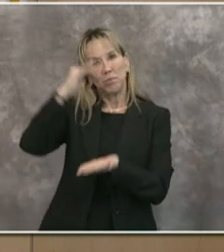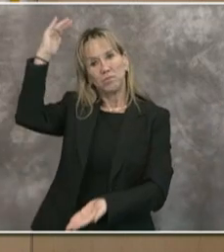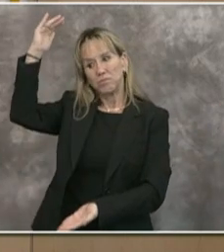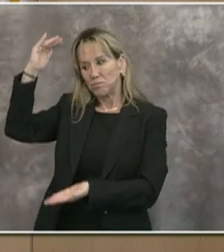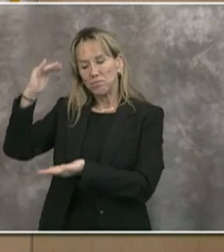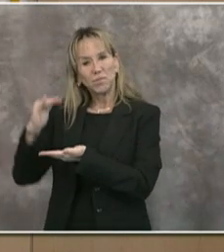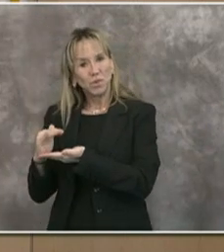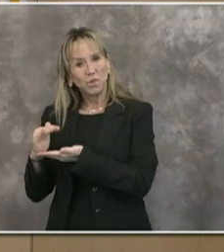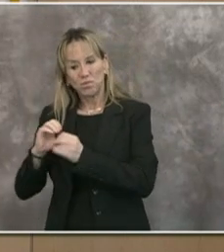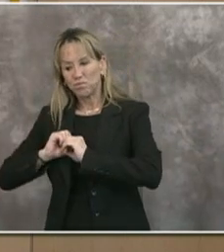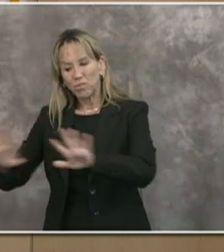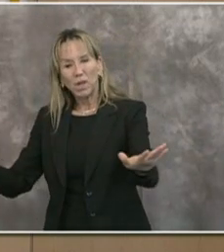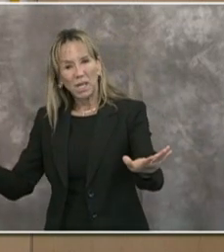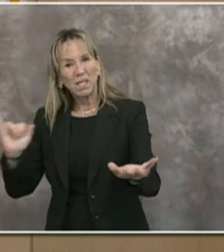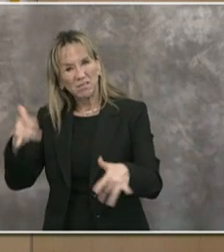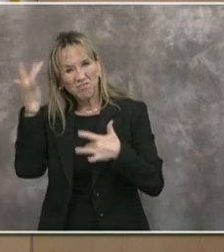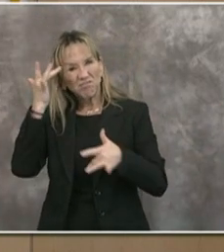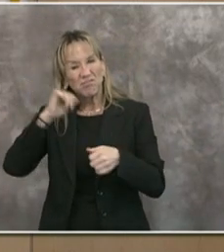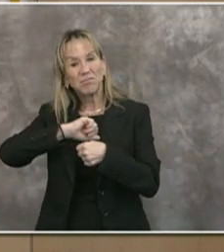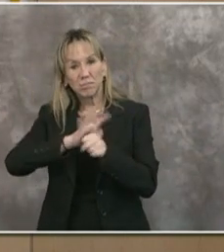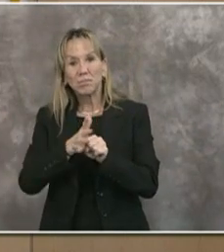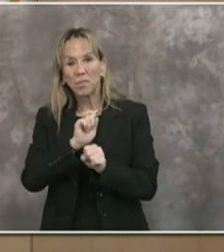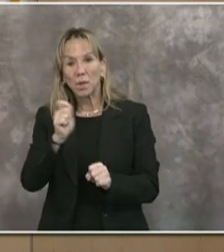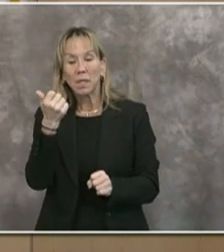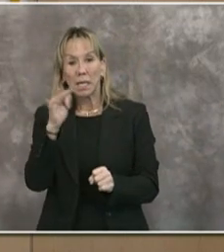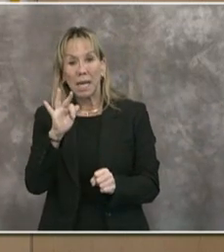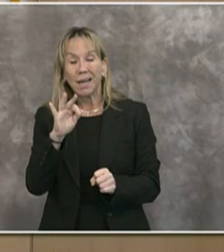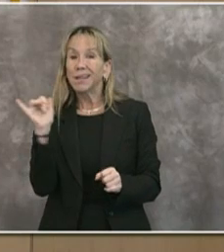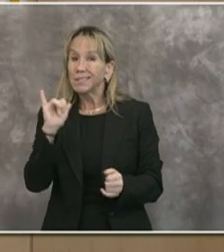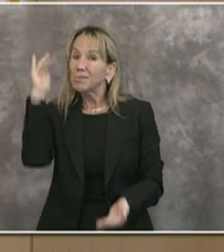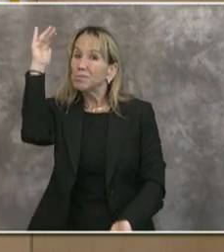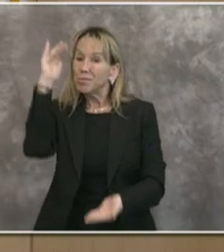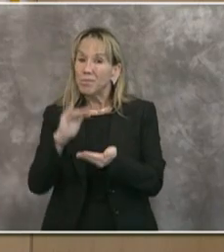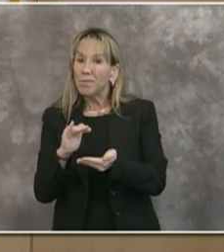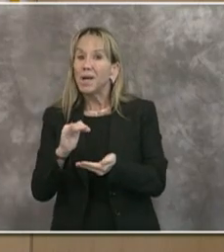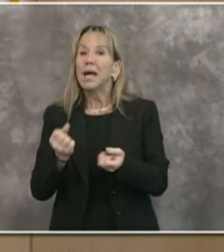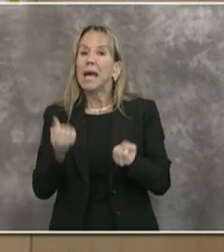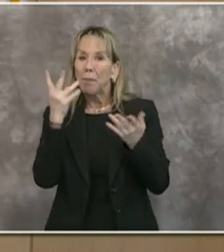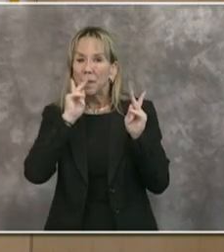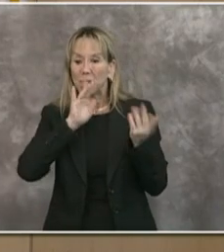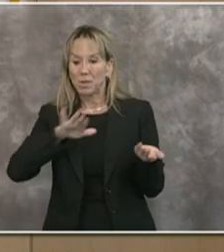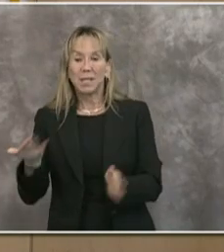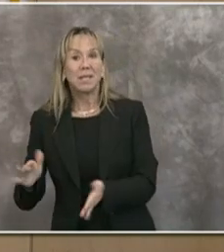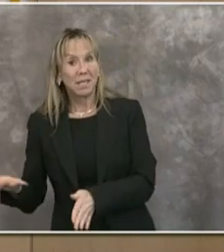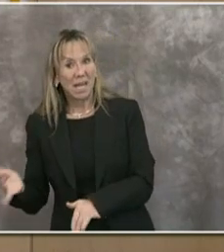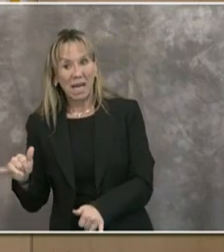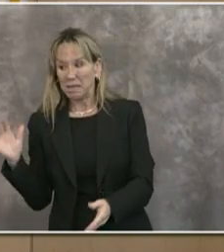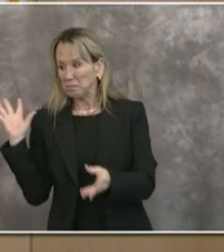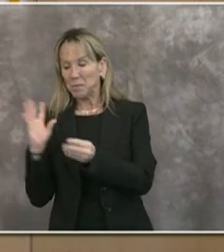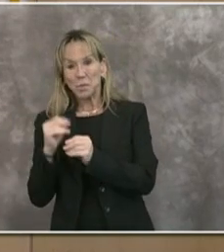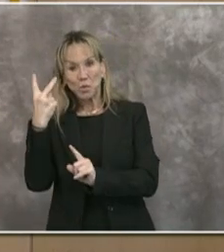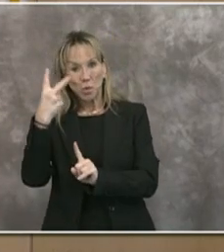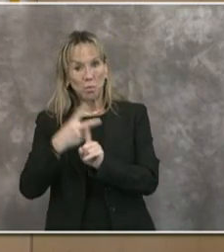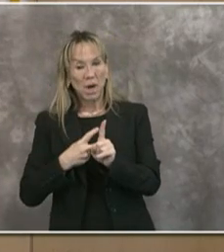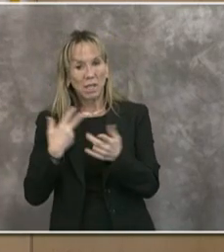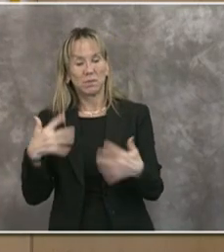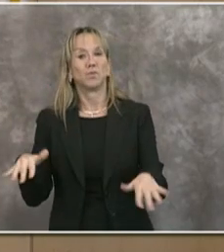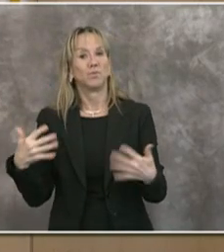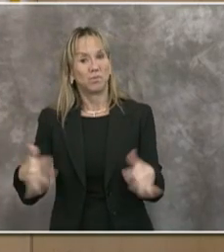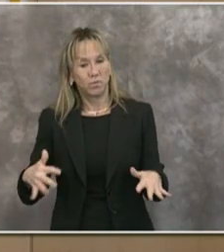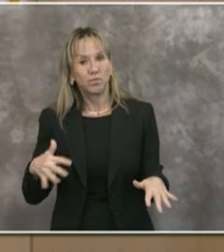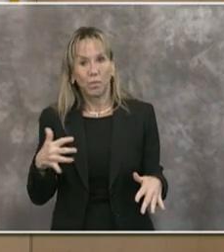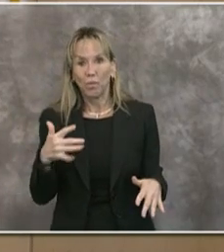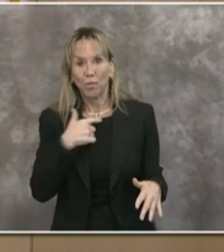decrease not only the spread of COVID-19, but also decrease the overall number of deaths over the past 2 months. And that